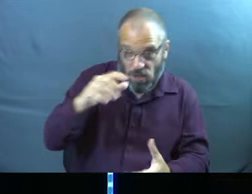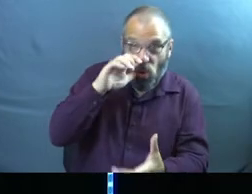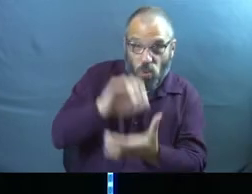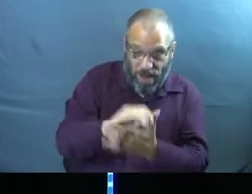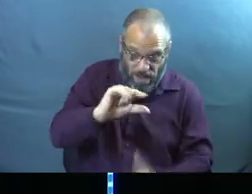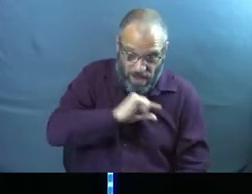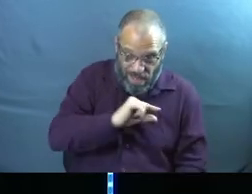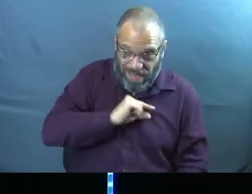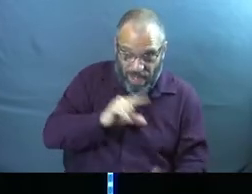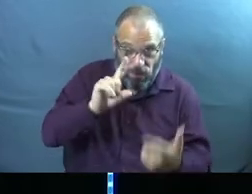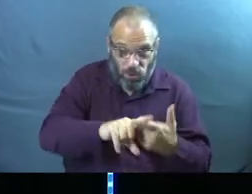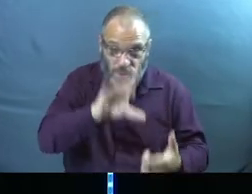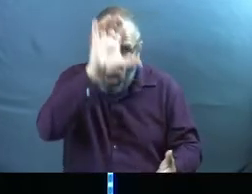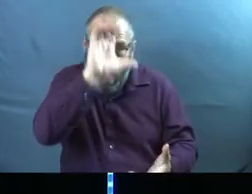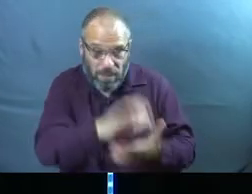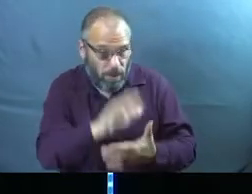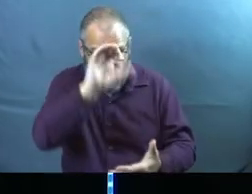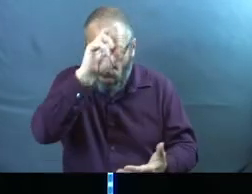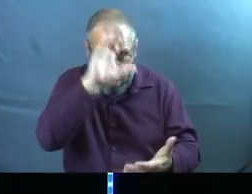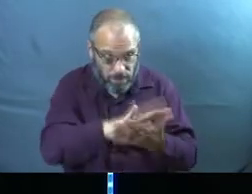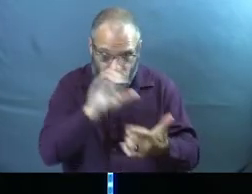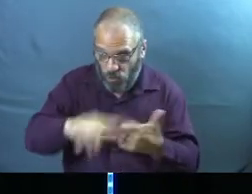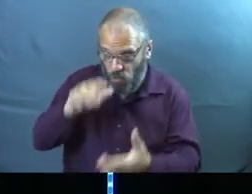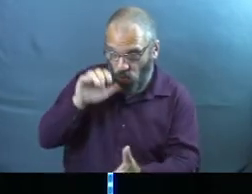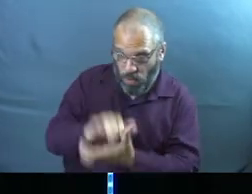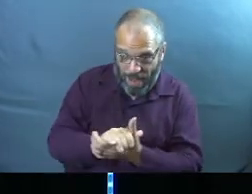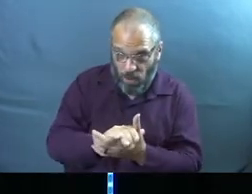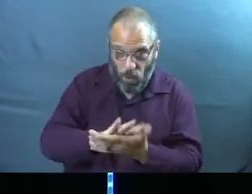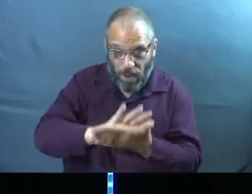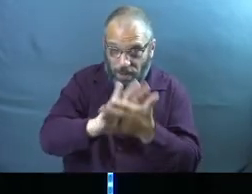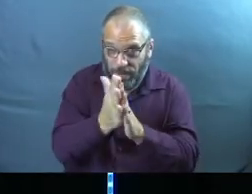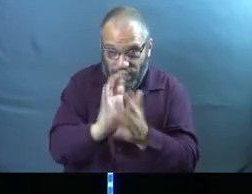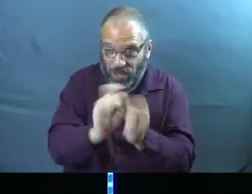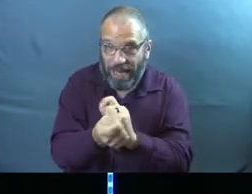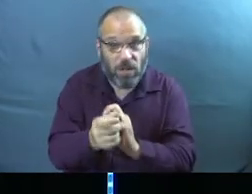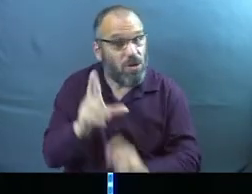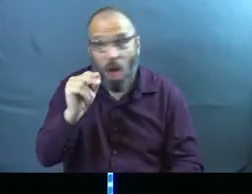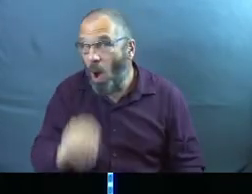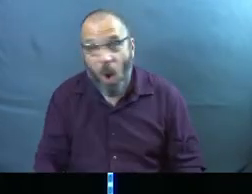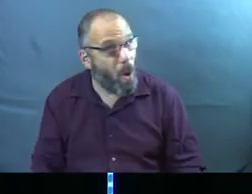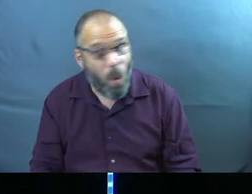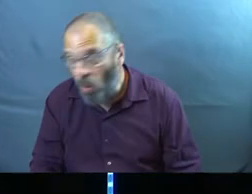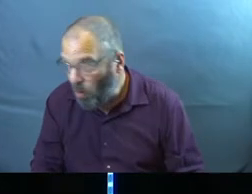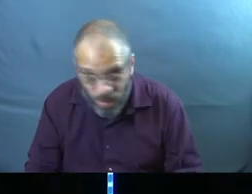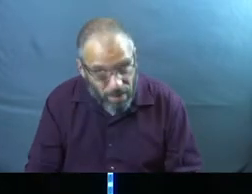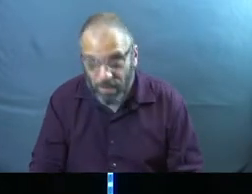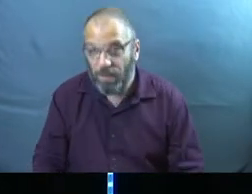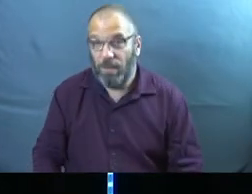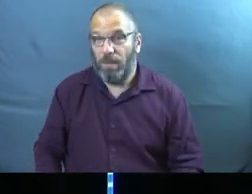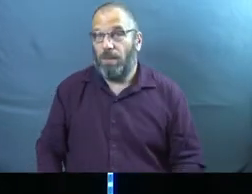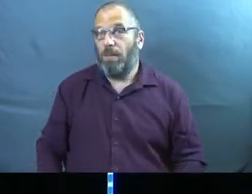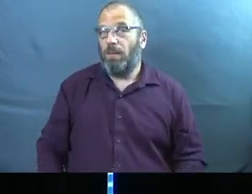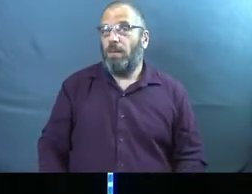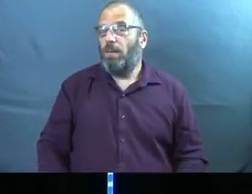your guilt trips toward them are somehow going to bring them back around, they won't. Oh,